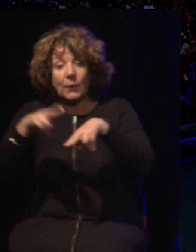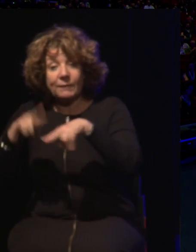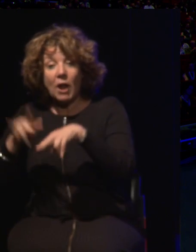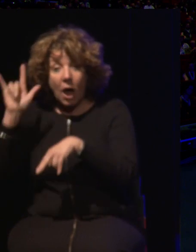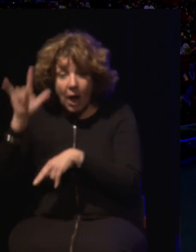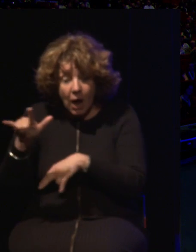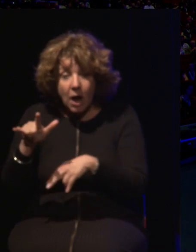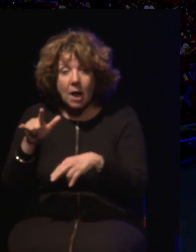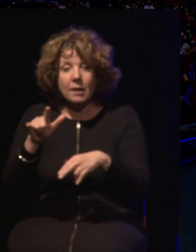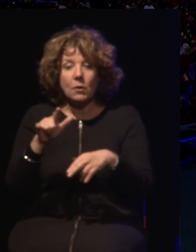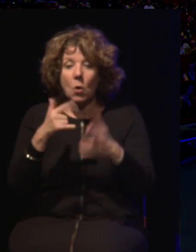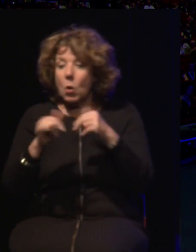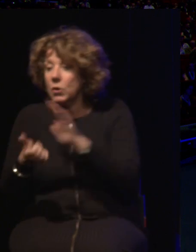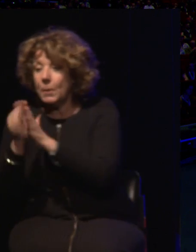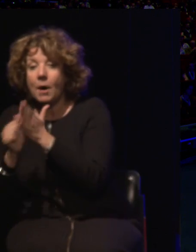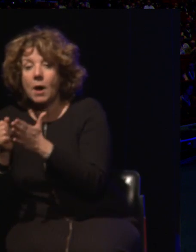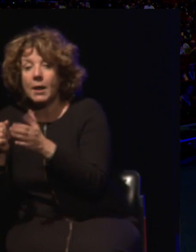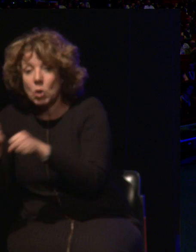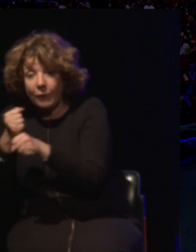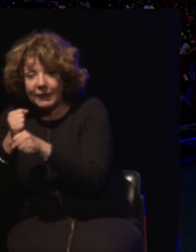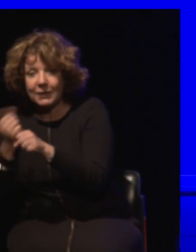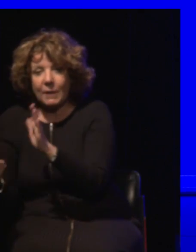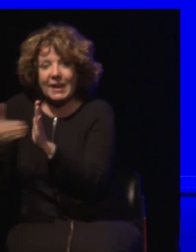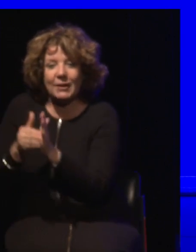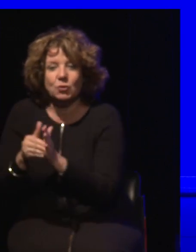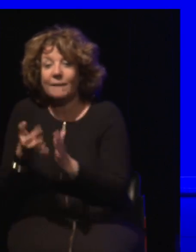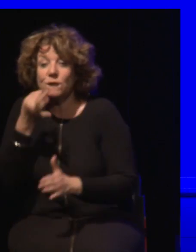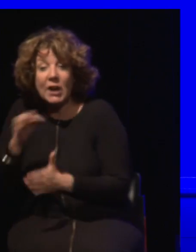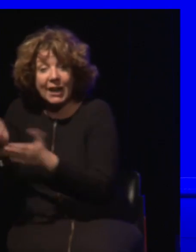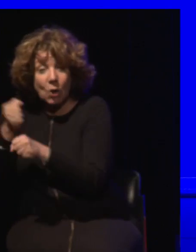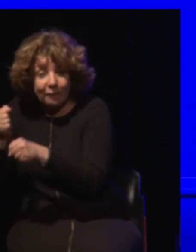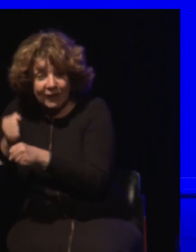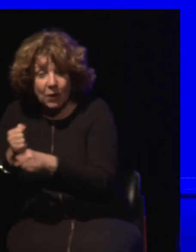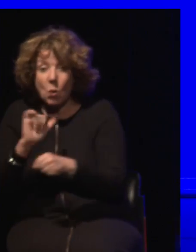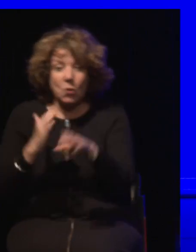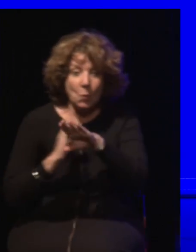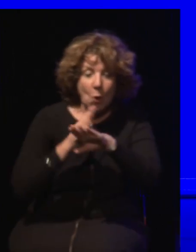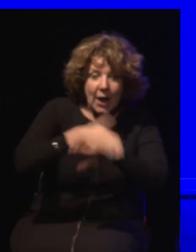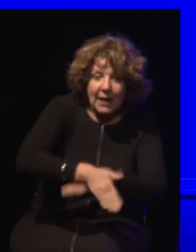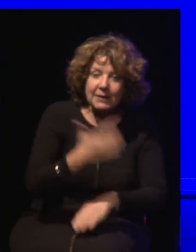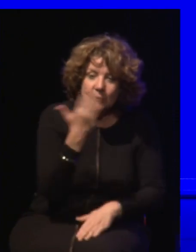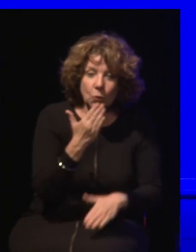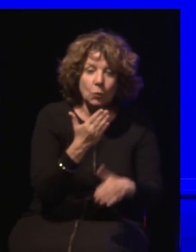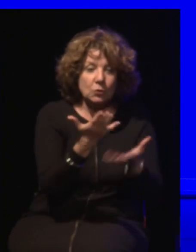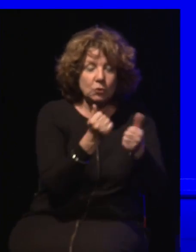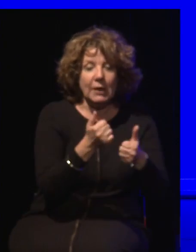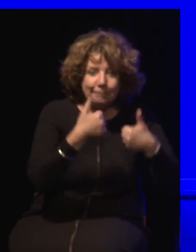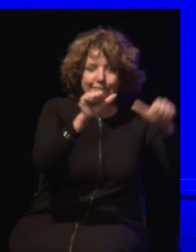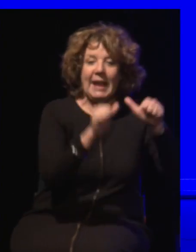time you buy that 9th coffee to get one free, every time you work hard in school to get an A instead of a